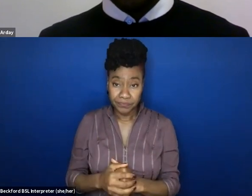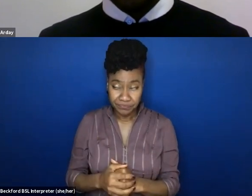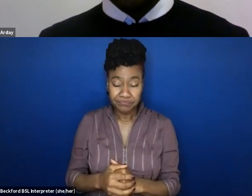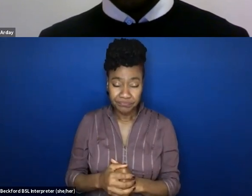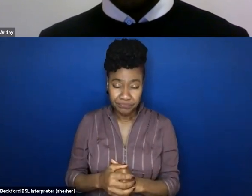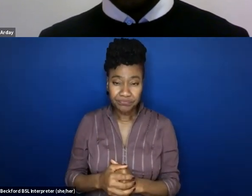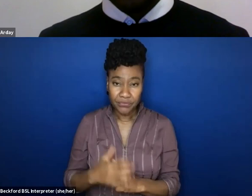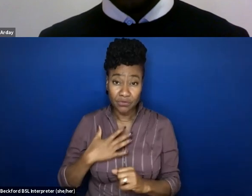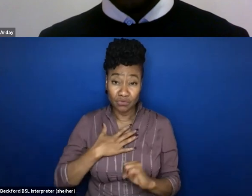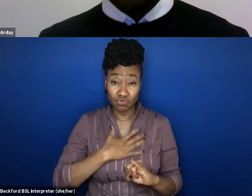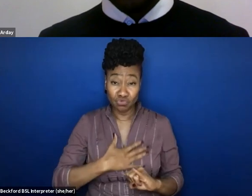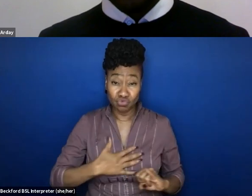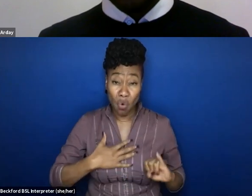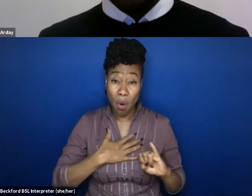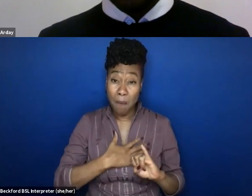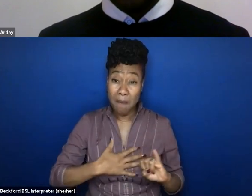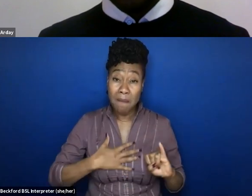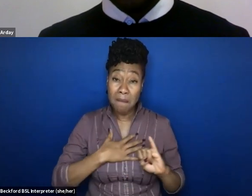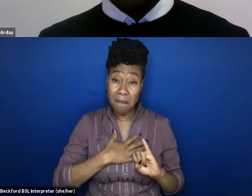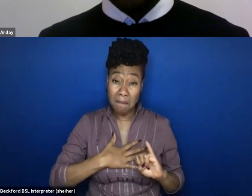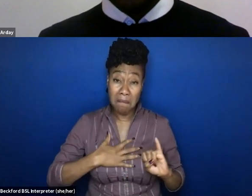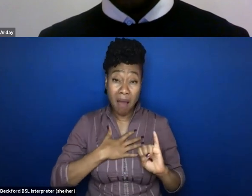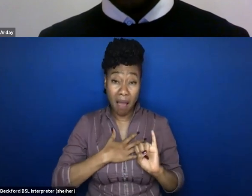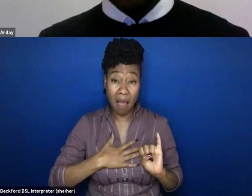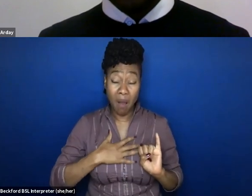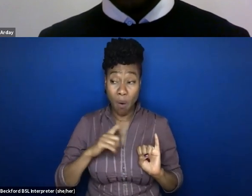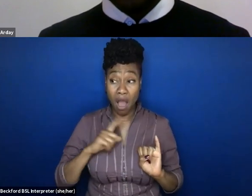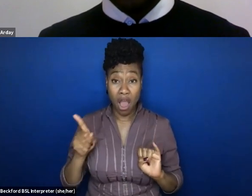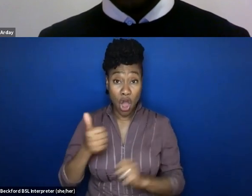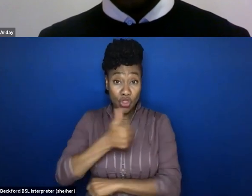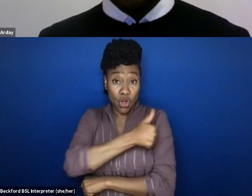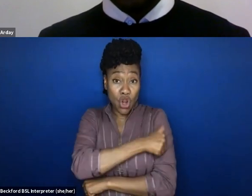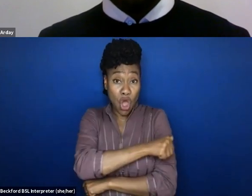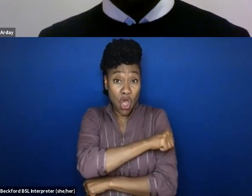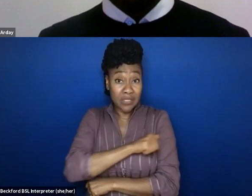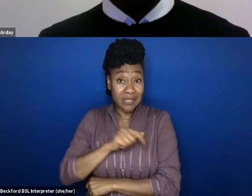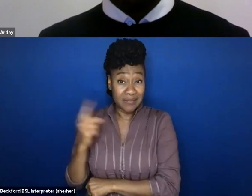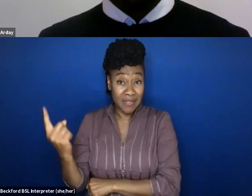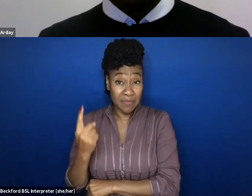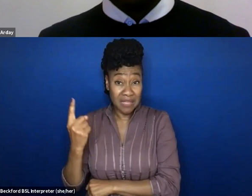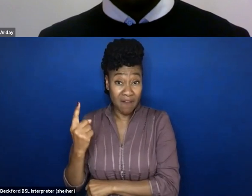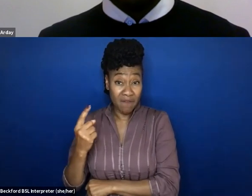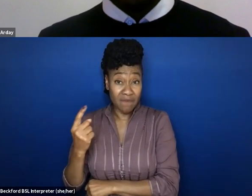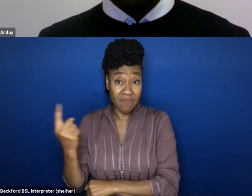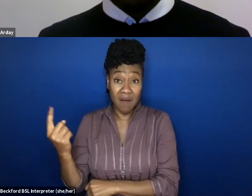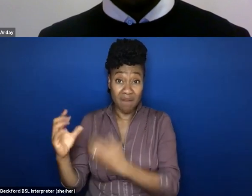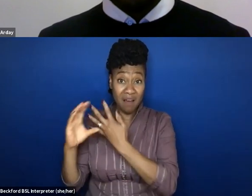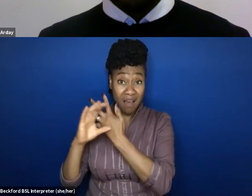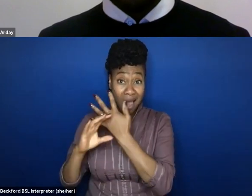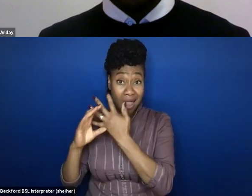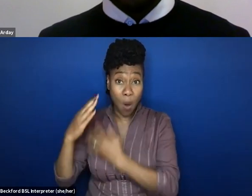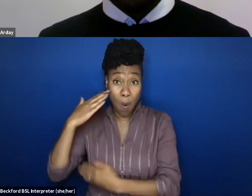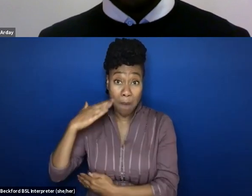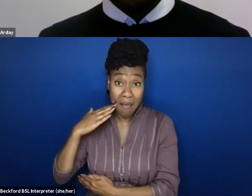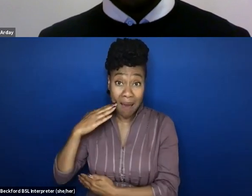I'm talking about the nurses of color, they were the ones that were usually restraining me and putting me